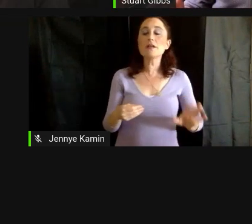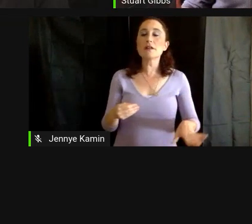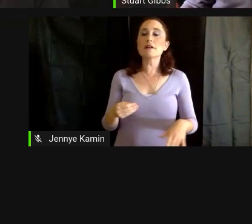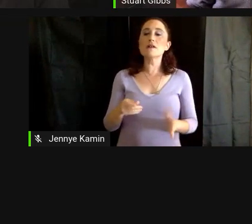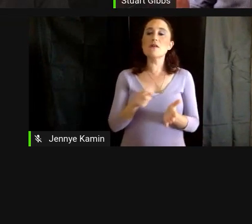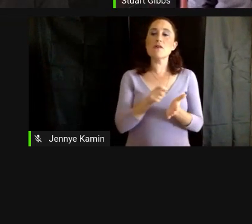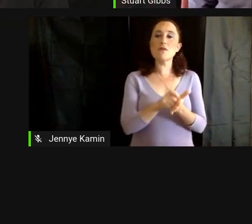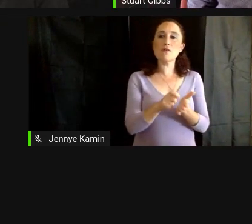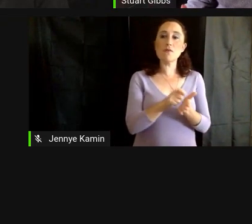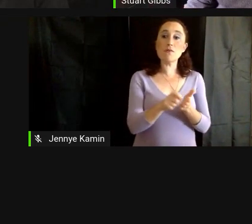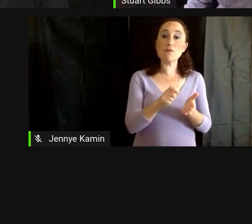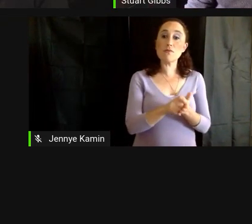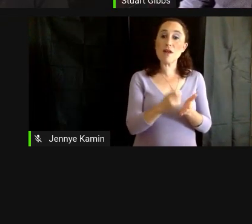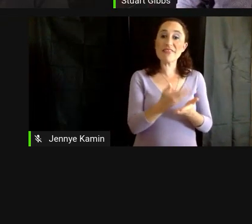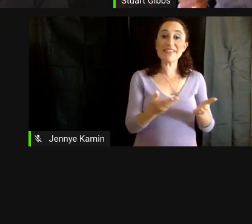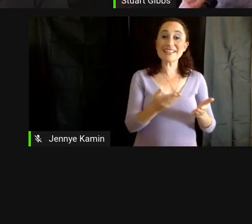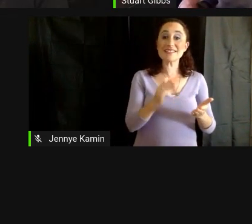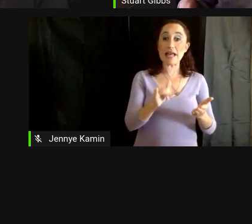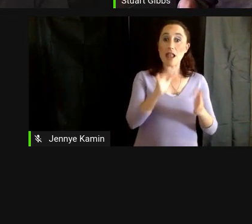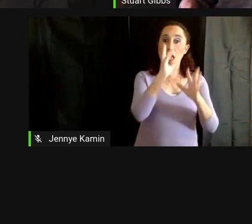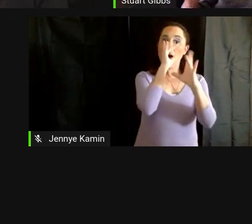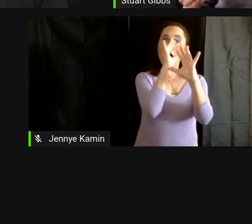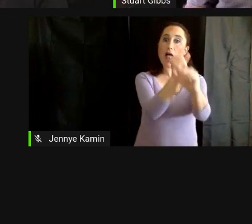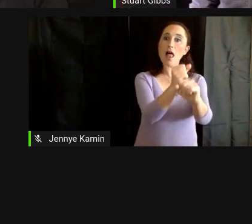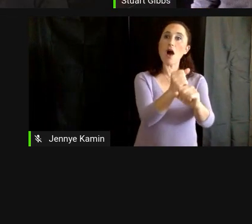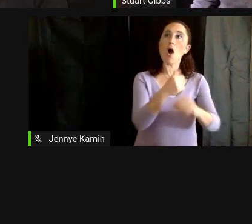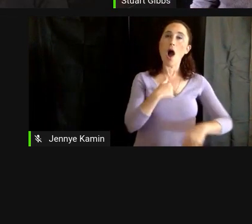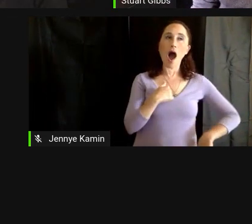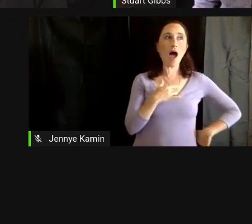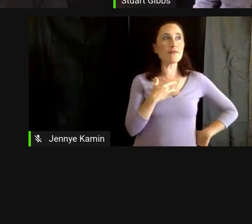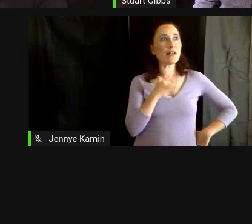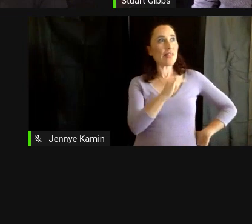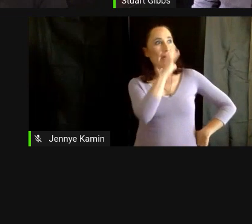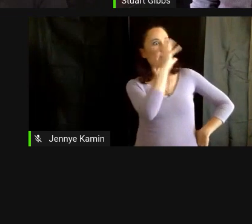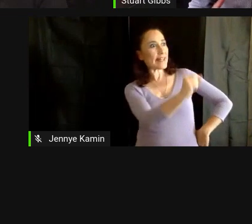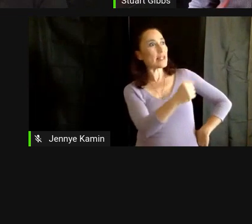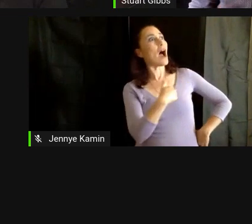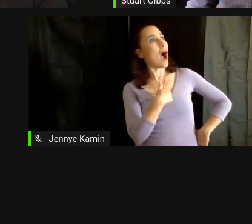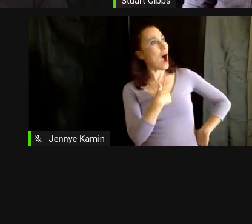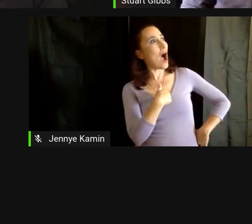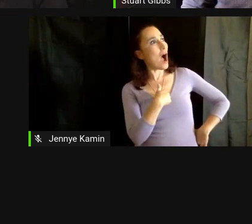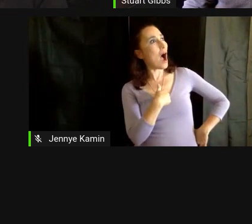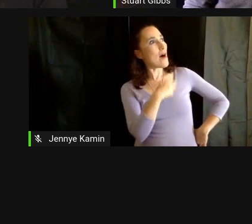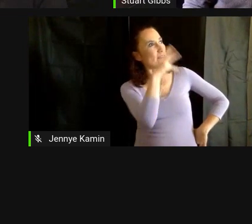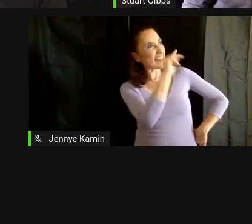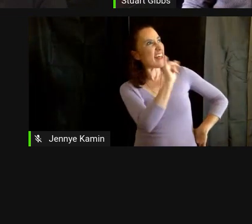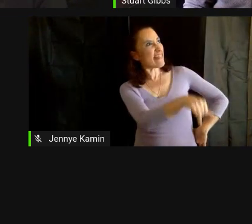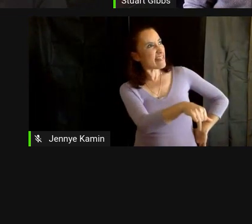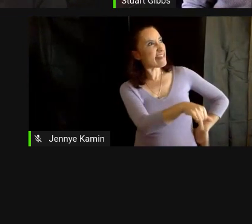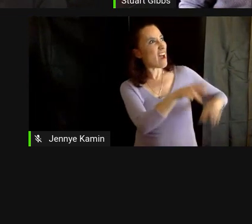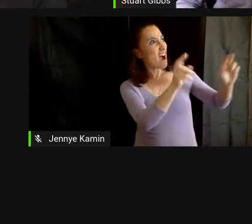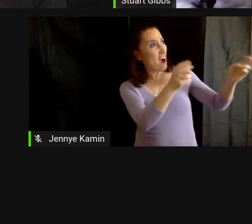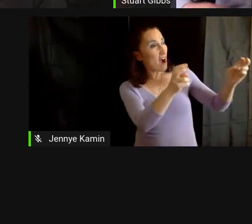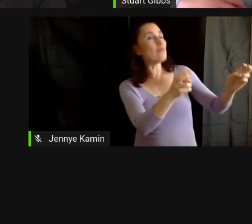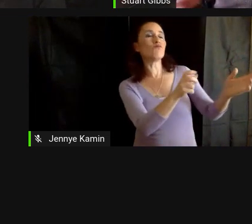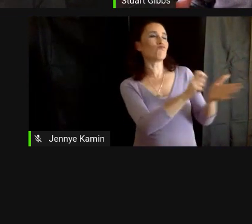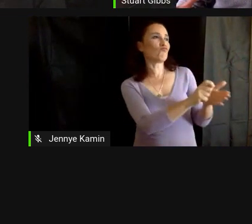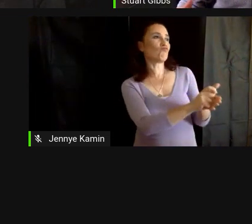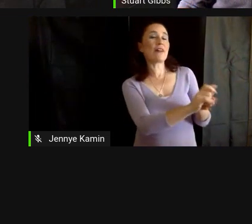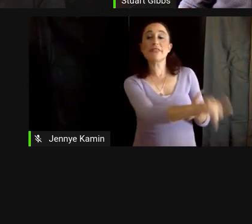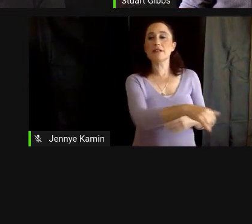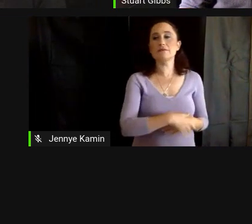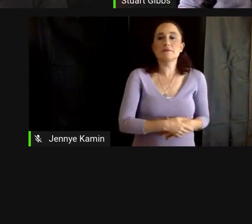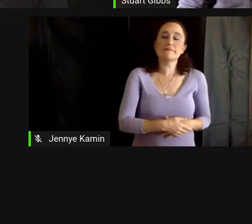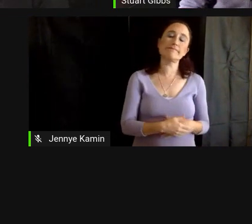write about what fascinates me. And I think that's what people should do, is they should write so everybody's fascinated by something, whether it's a